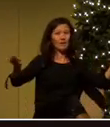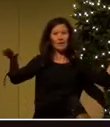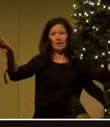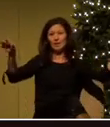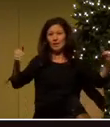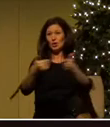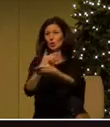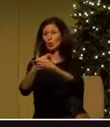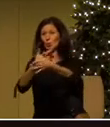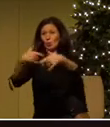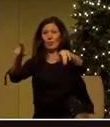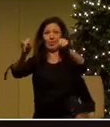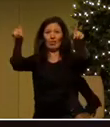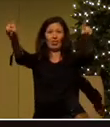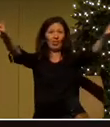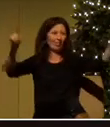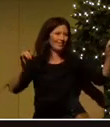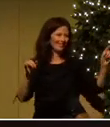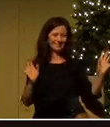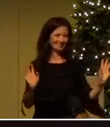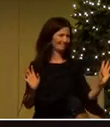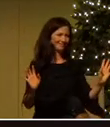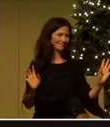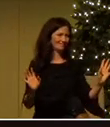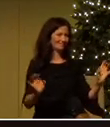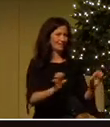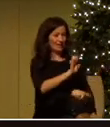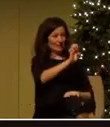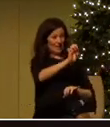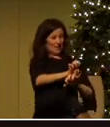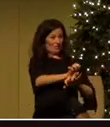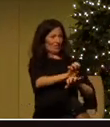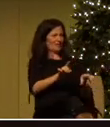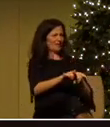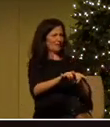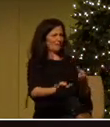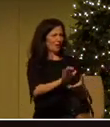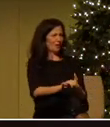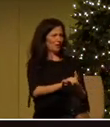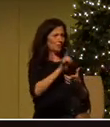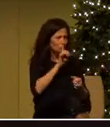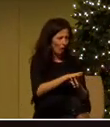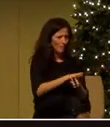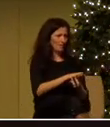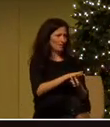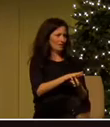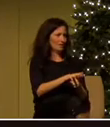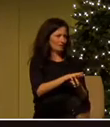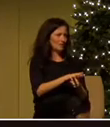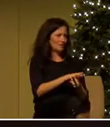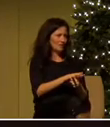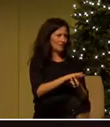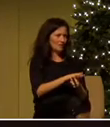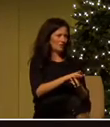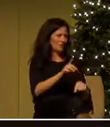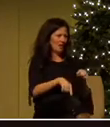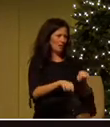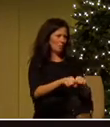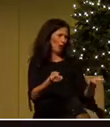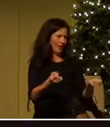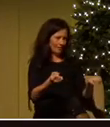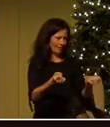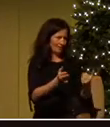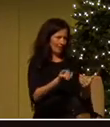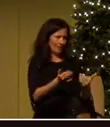girlfriend, boyfriend, whatever. Engagement was like a marriage. It was a promise, it was a pledge, and you didn't just break it. It had